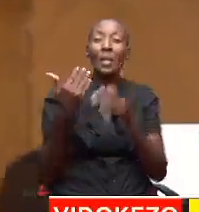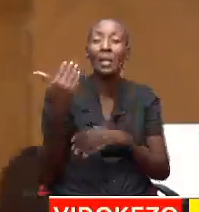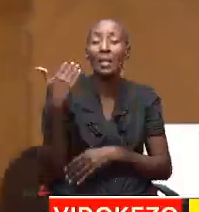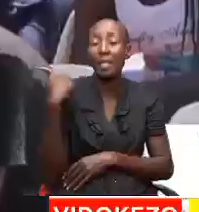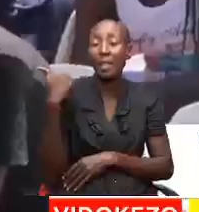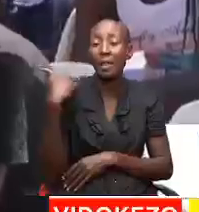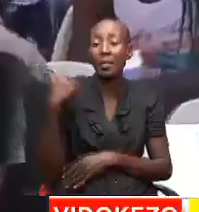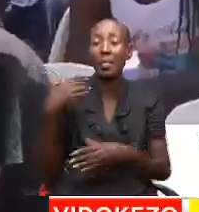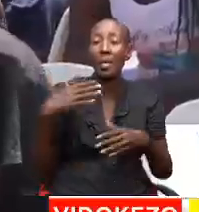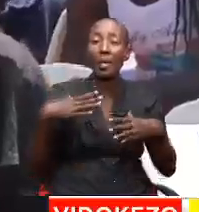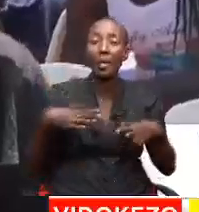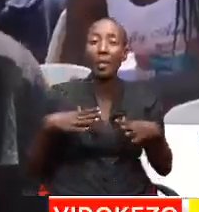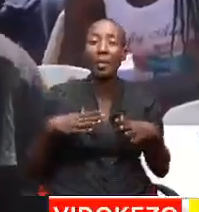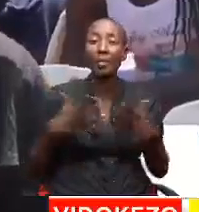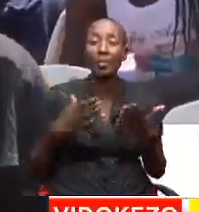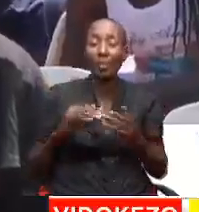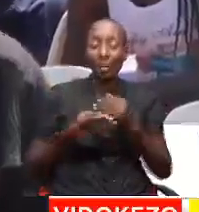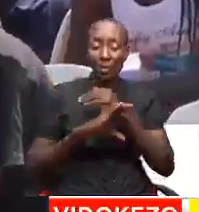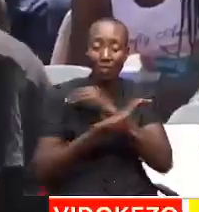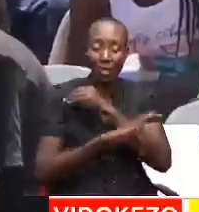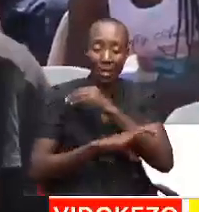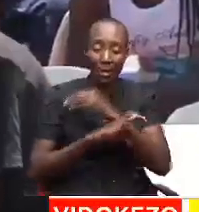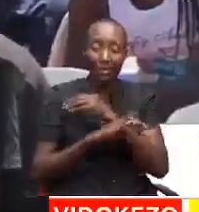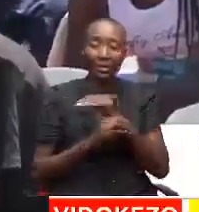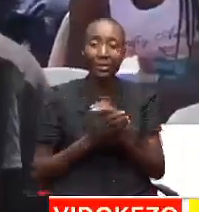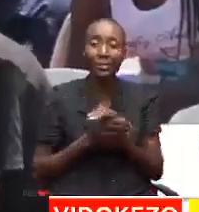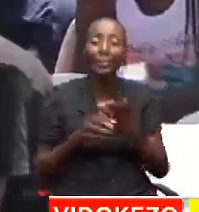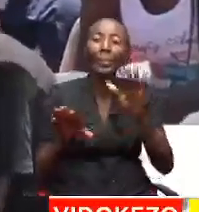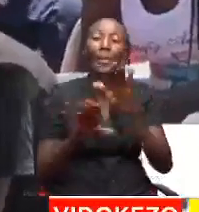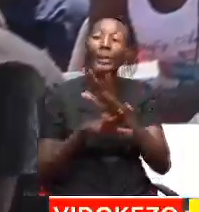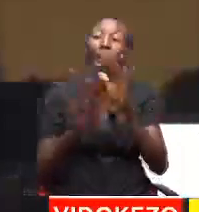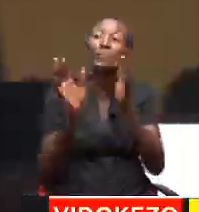great people of this country. Naibu wa rais,